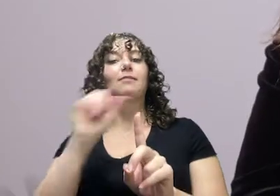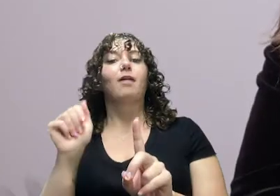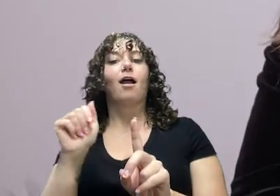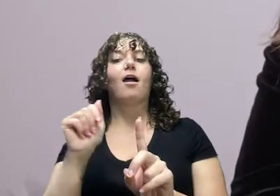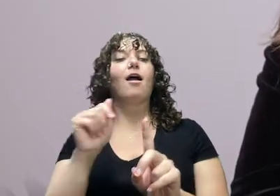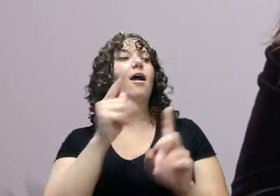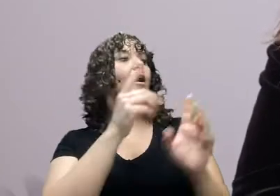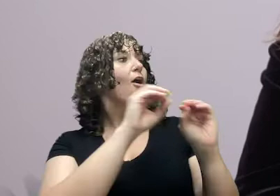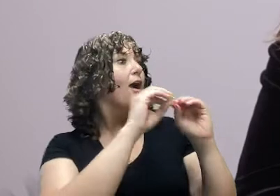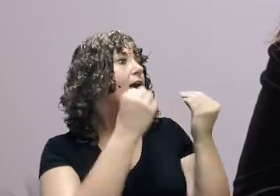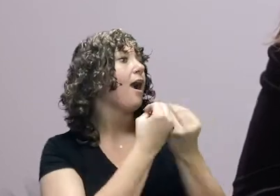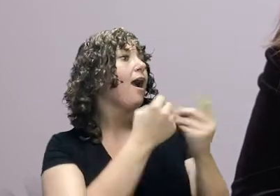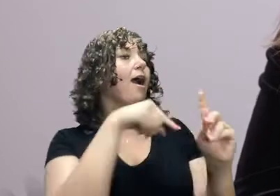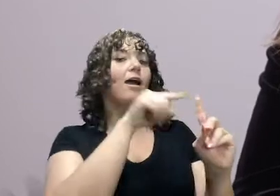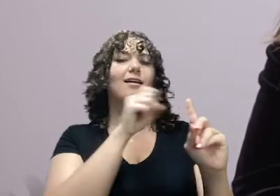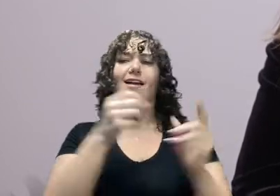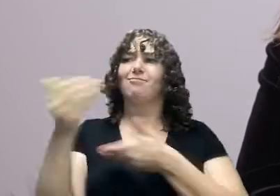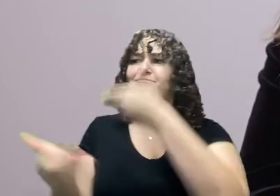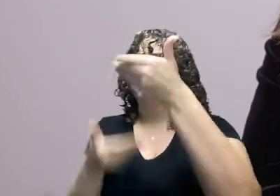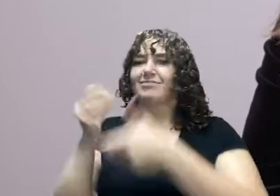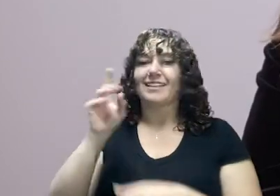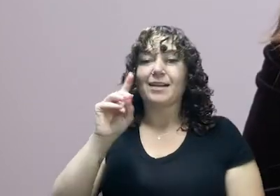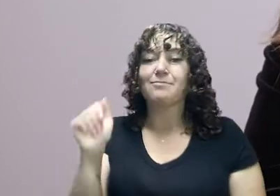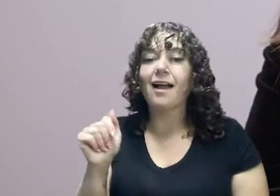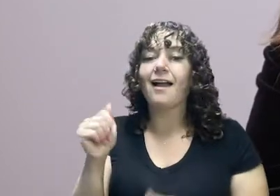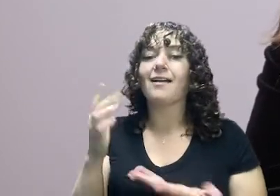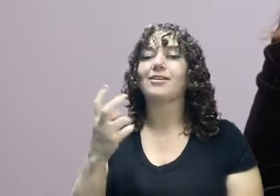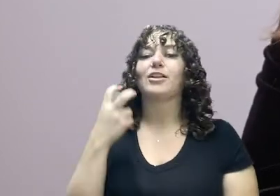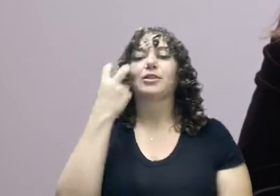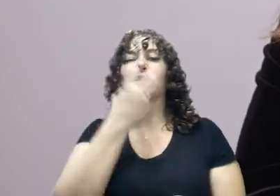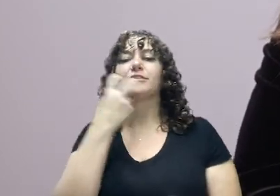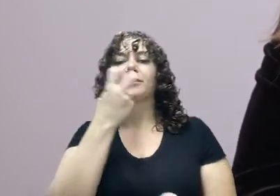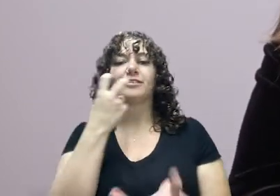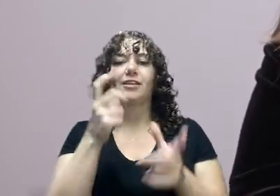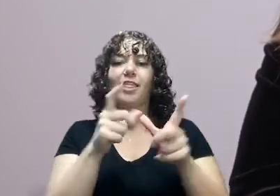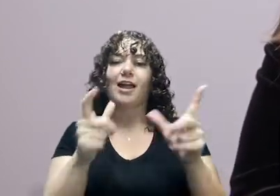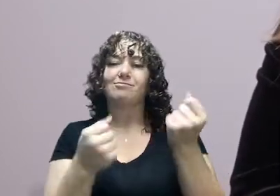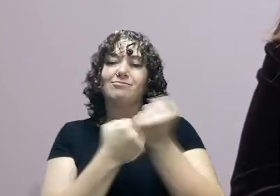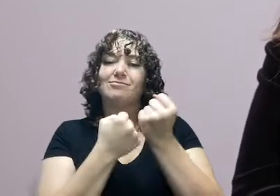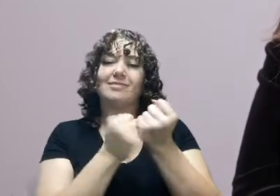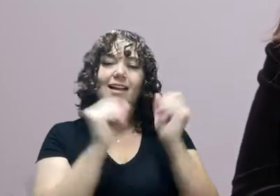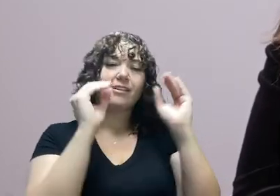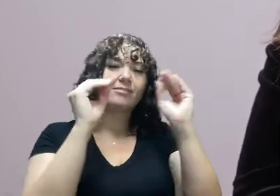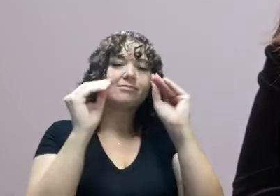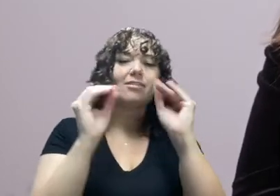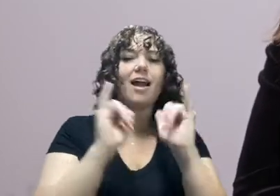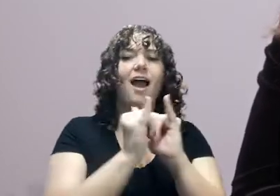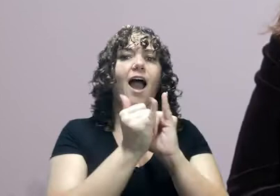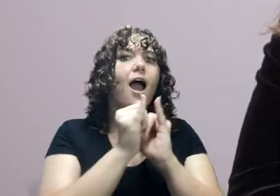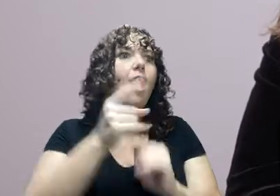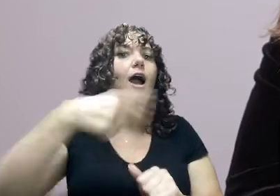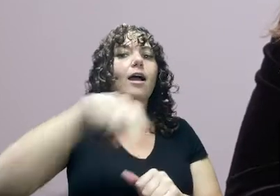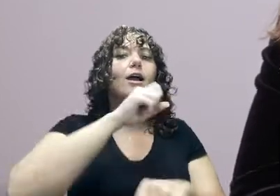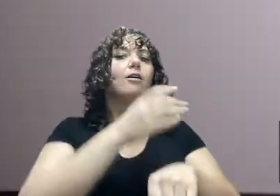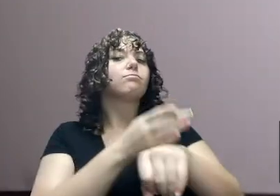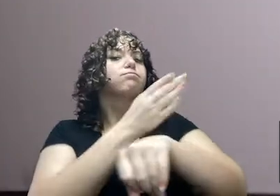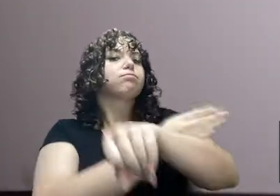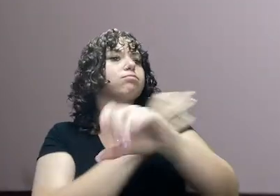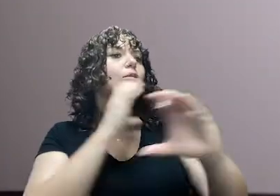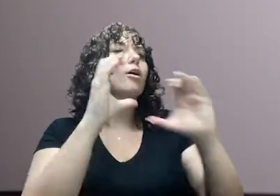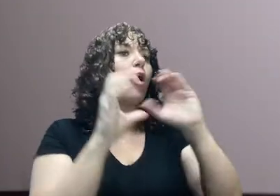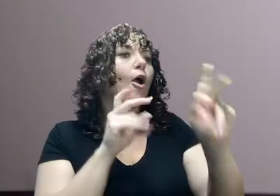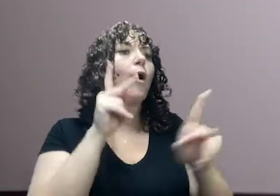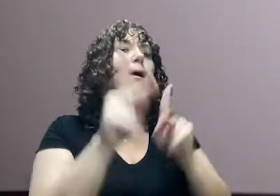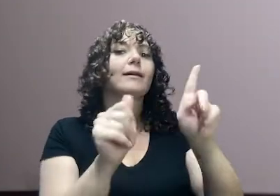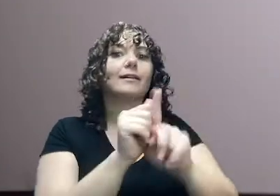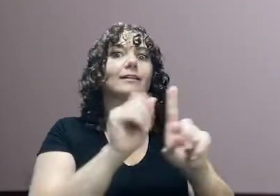An organization can hire speech-language pathologists to teach their employees on how to communicate with